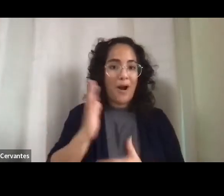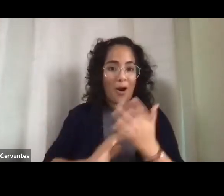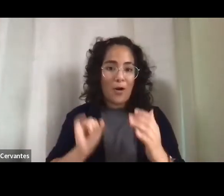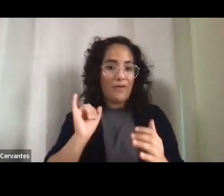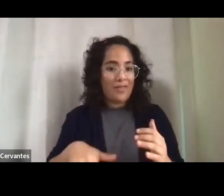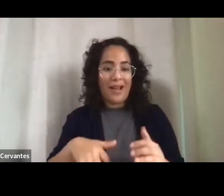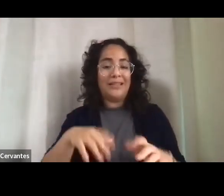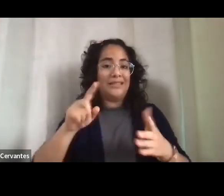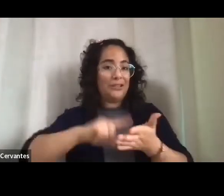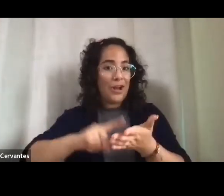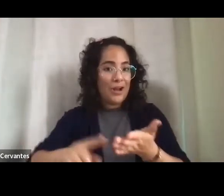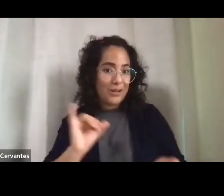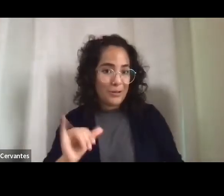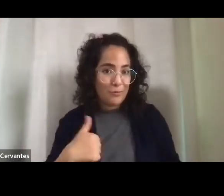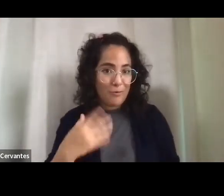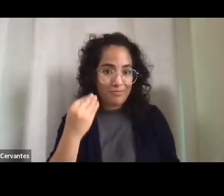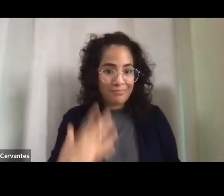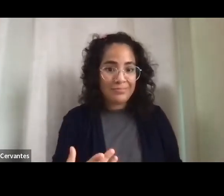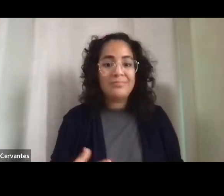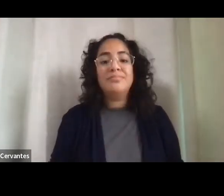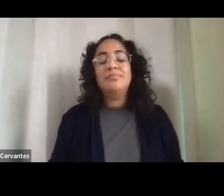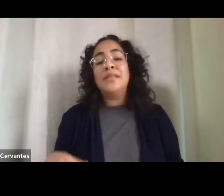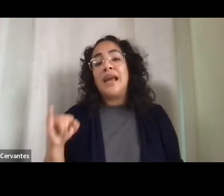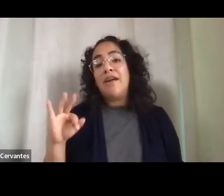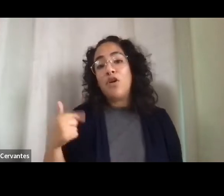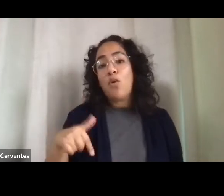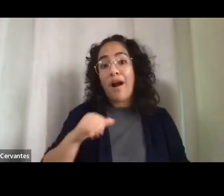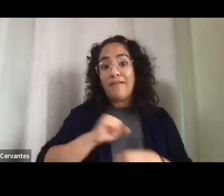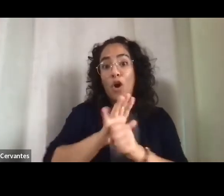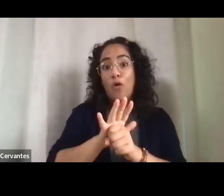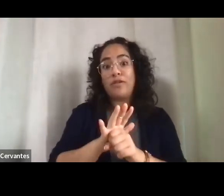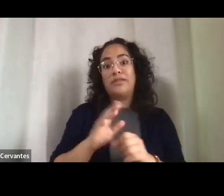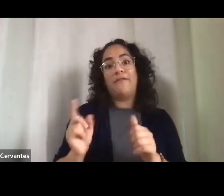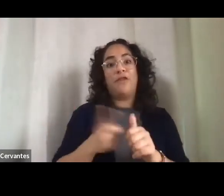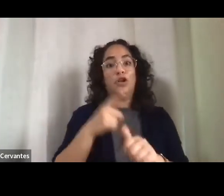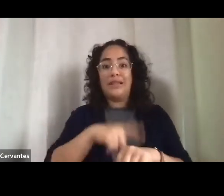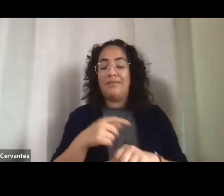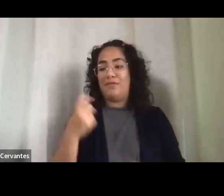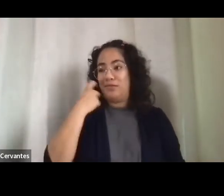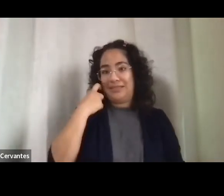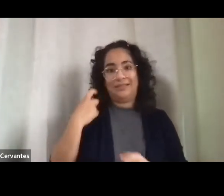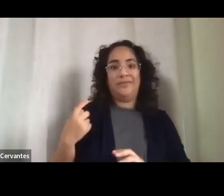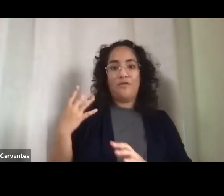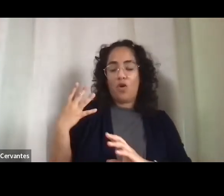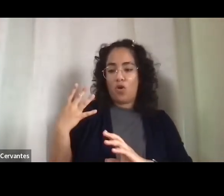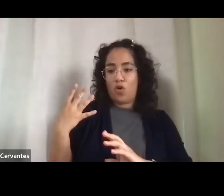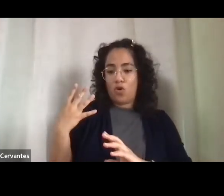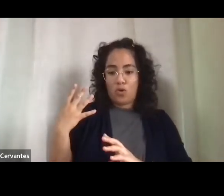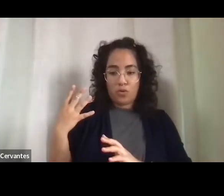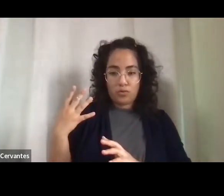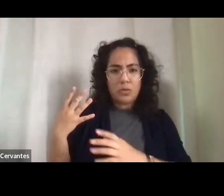that study and how to join it if you have had COVID for the first time in the past 4 weeks and are HIV positive.